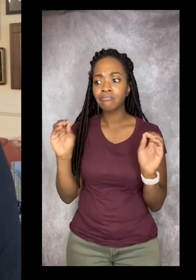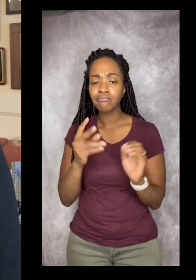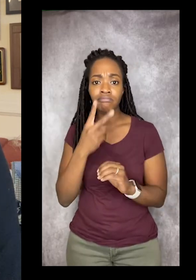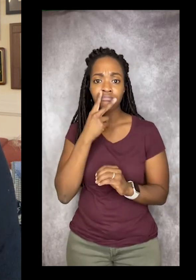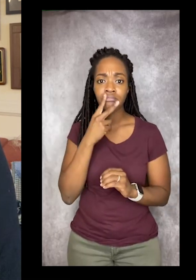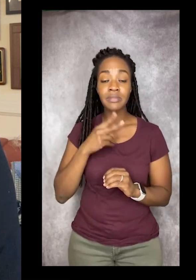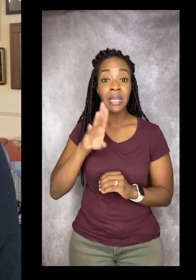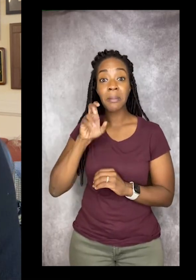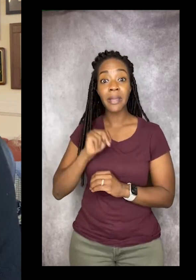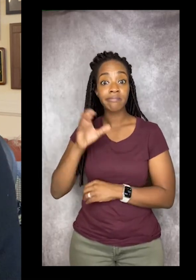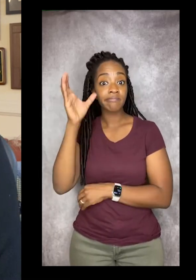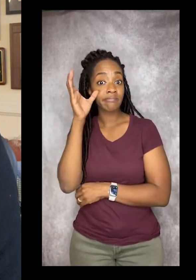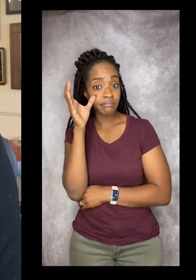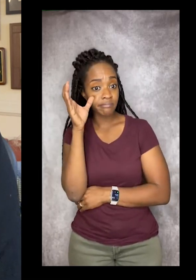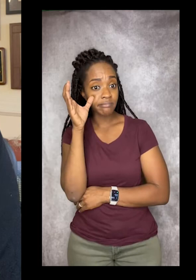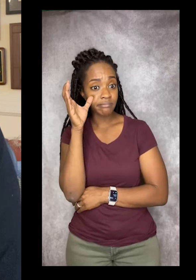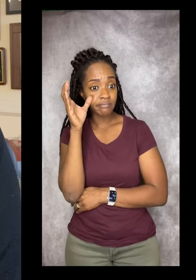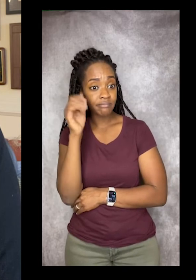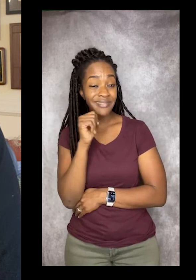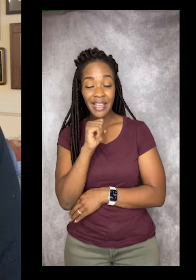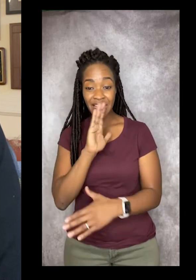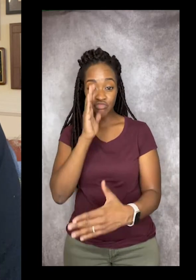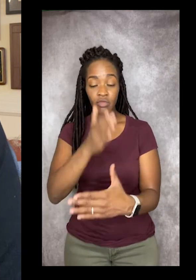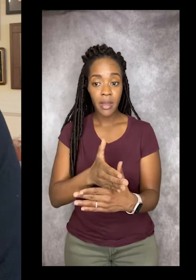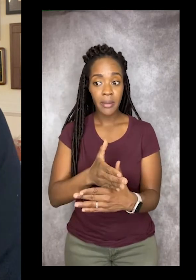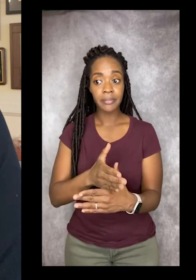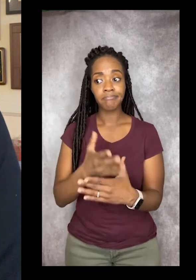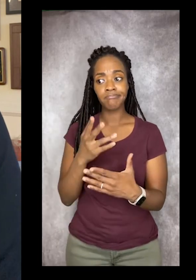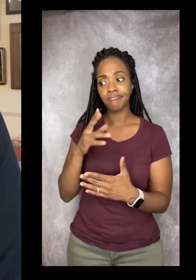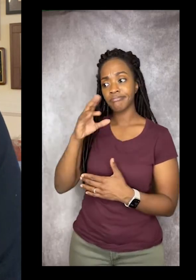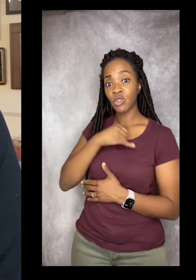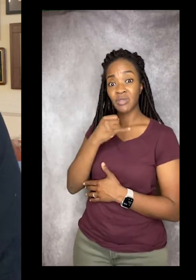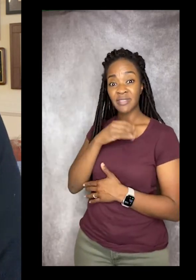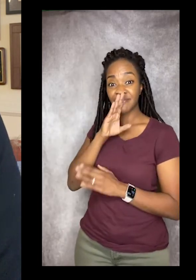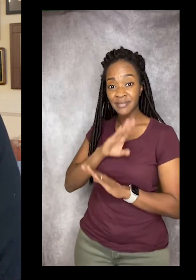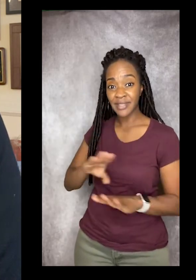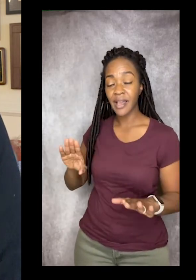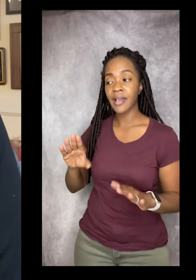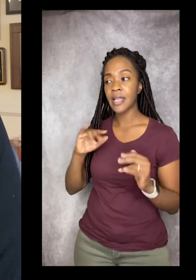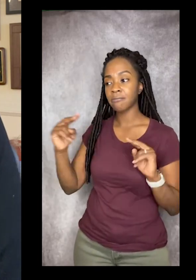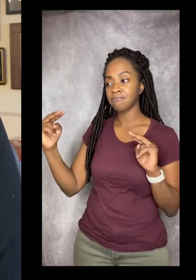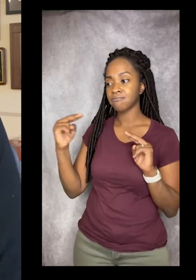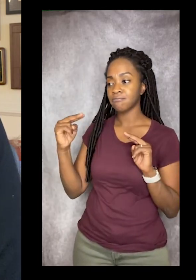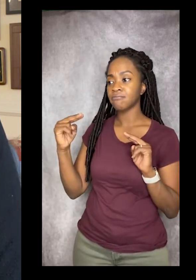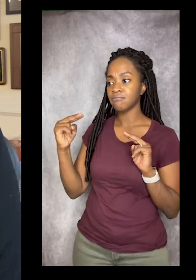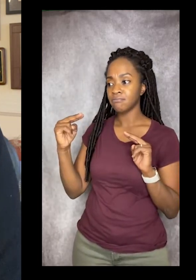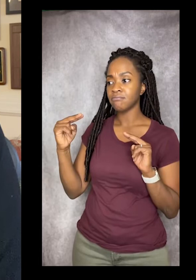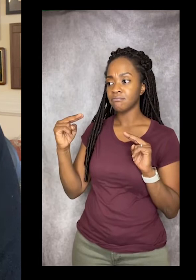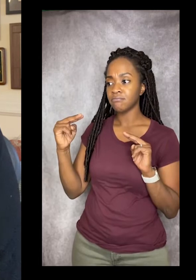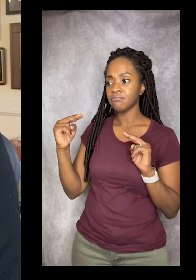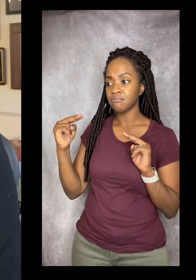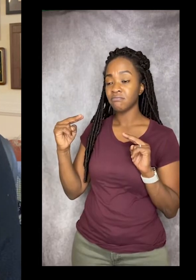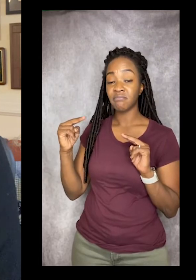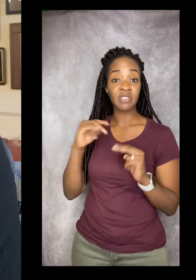Benjamin listened to it all without interrupting. When the boy was silent, he stared at him as if it were something more, but Joseph